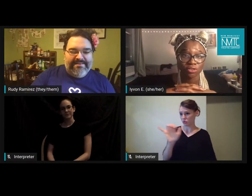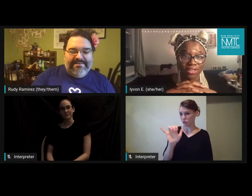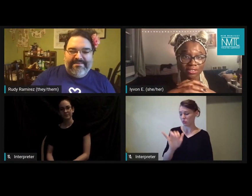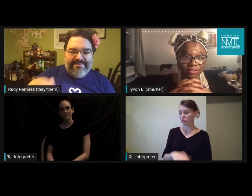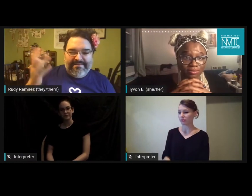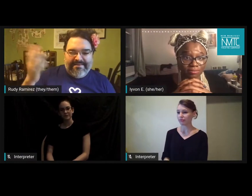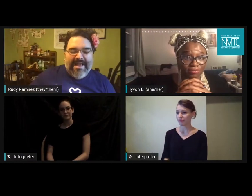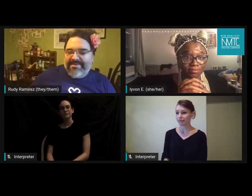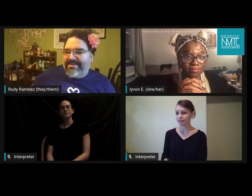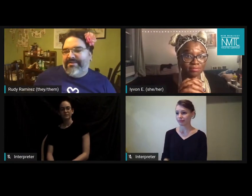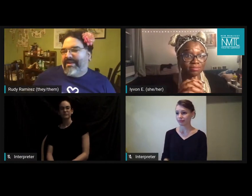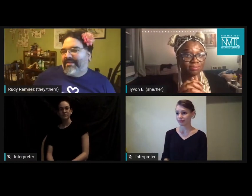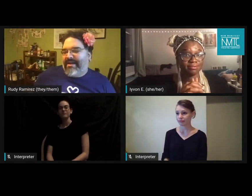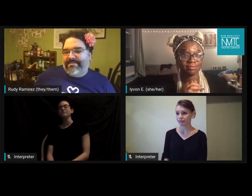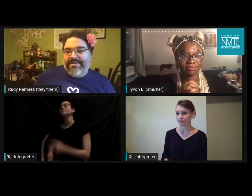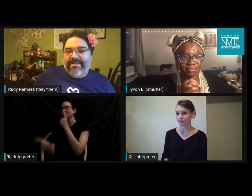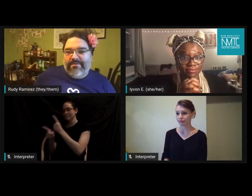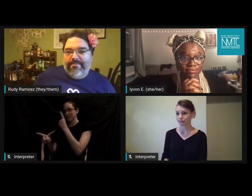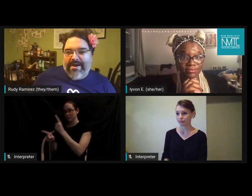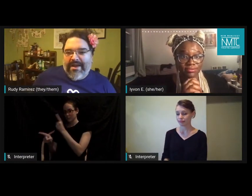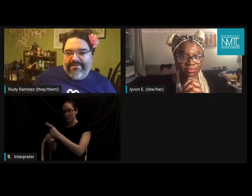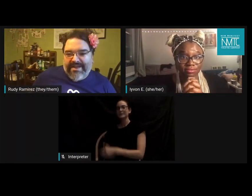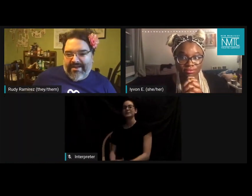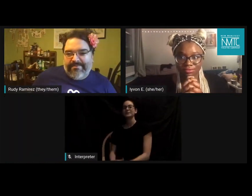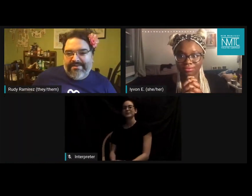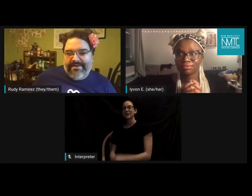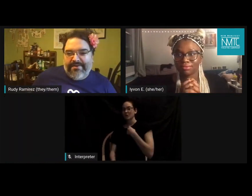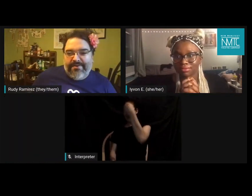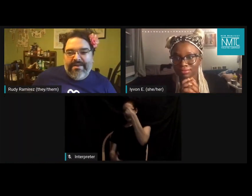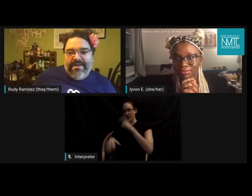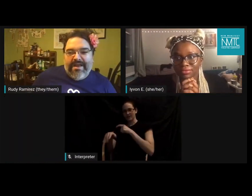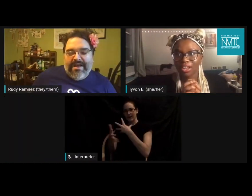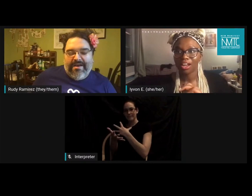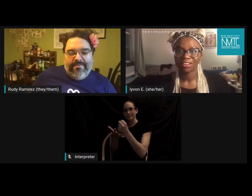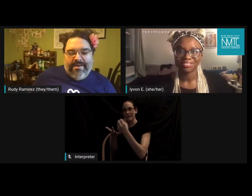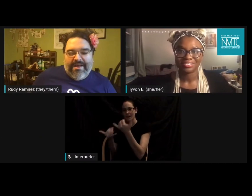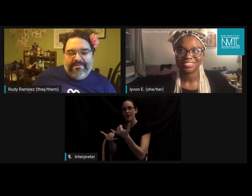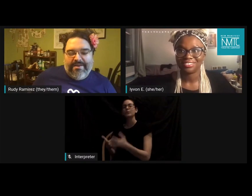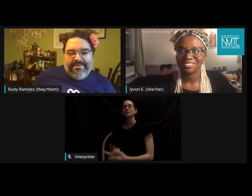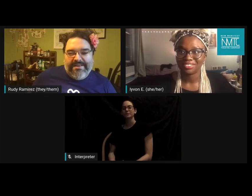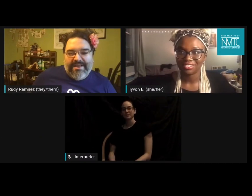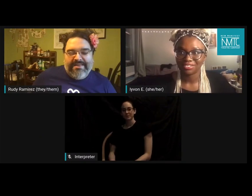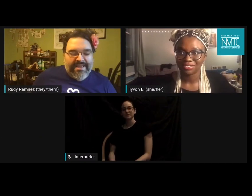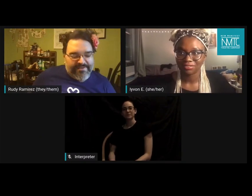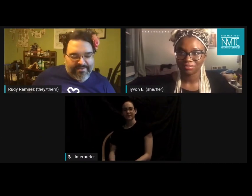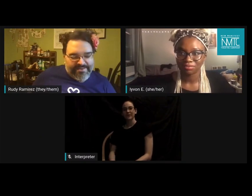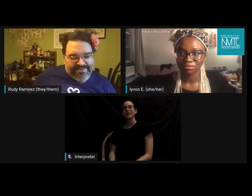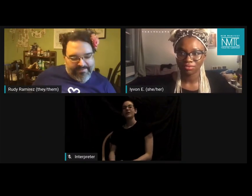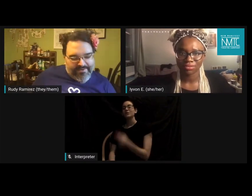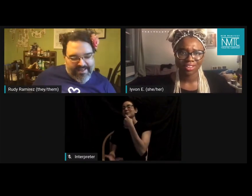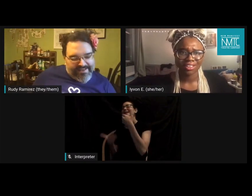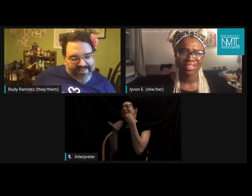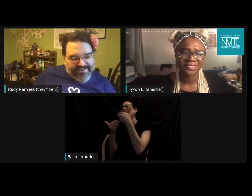It's so much more. Yeah, absolutely. So I think we're about out of time. So I will